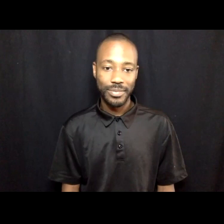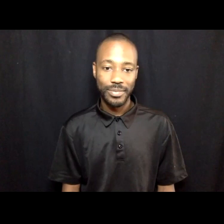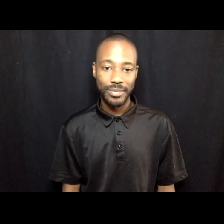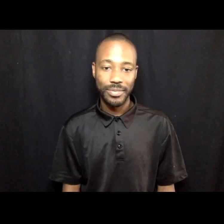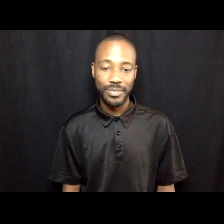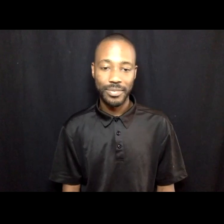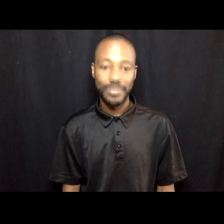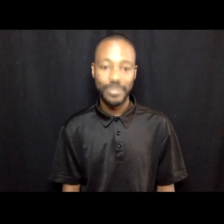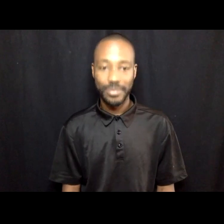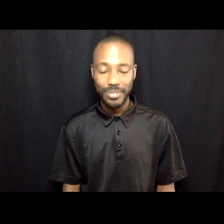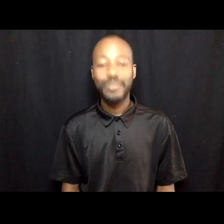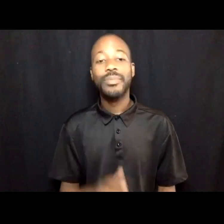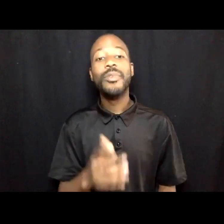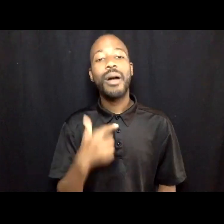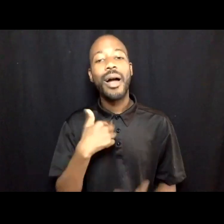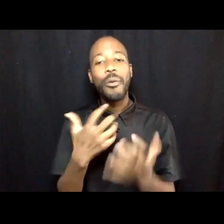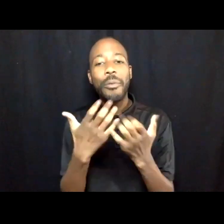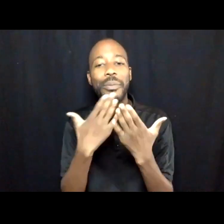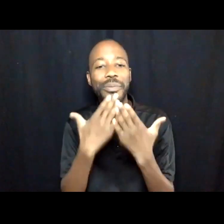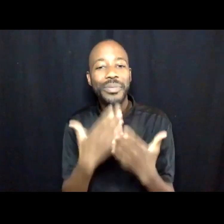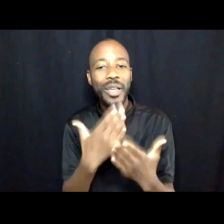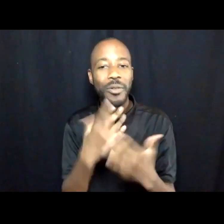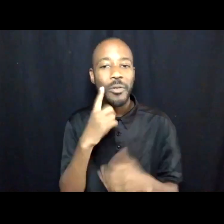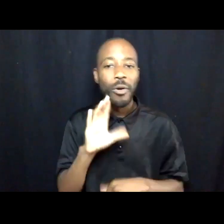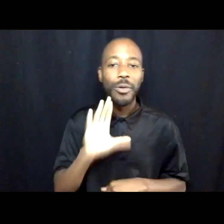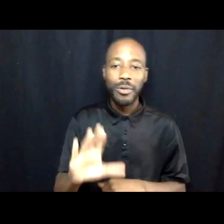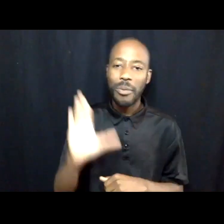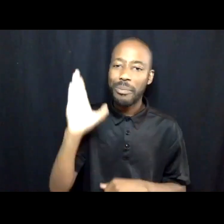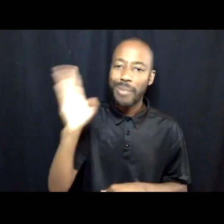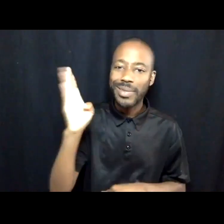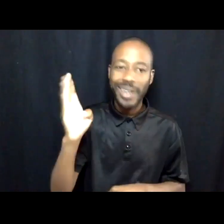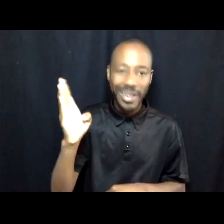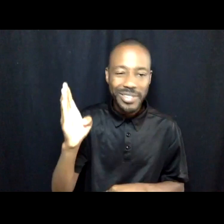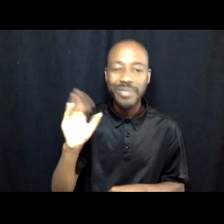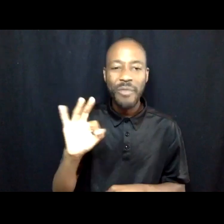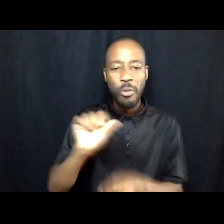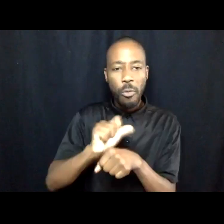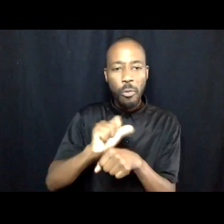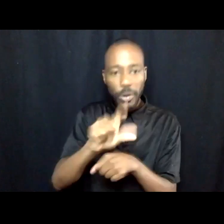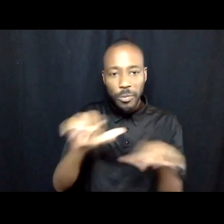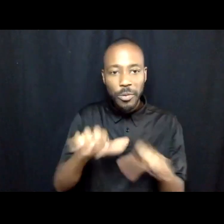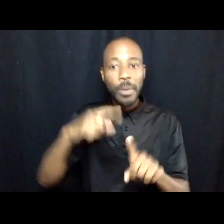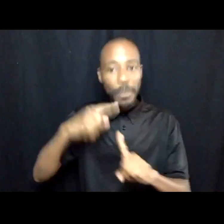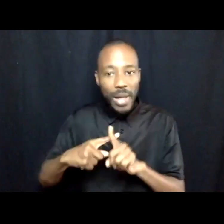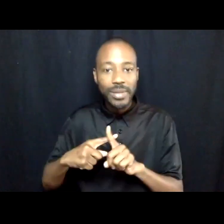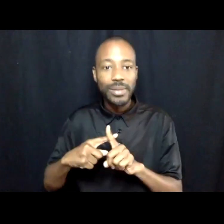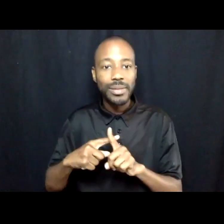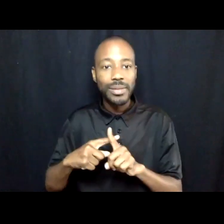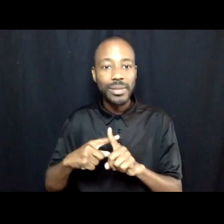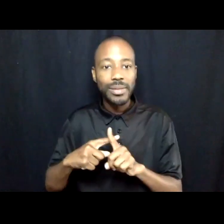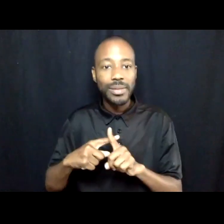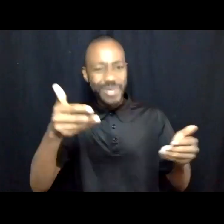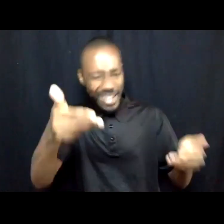Well, I want to thank you again for the presentation of the work that you do, and also the invitation to people to, involve themselves